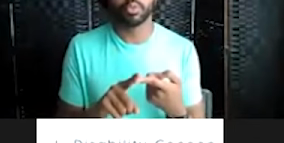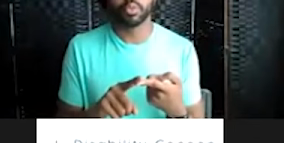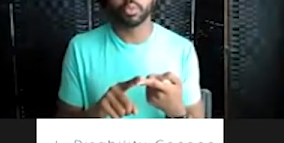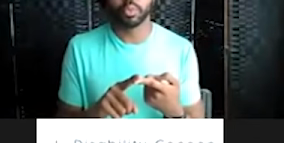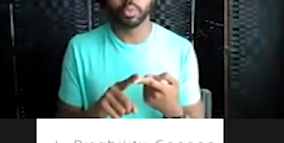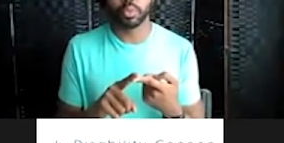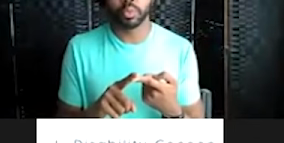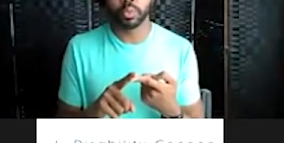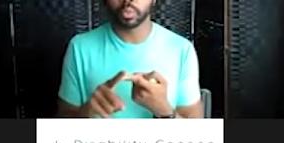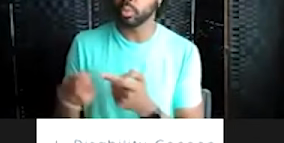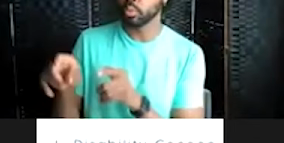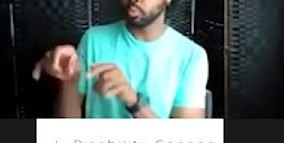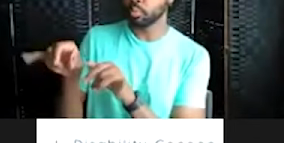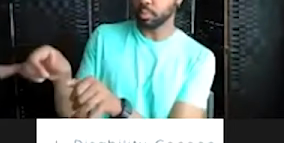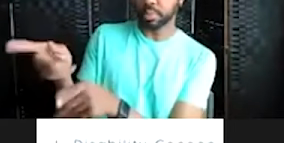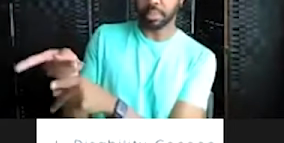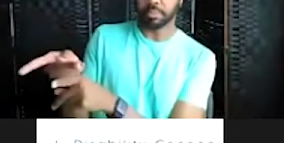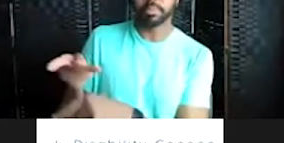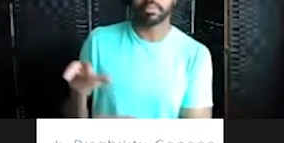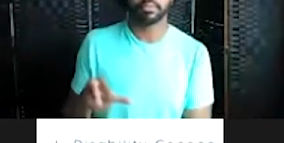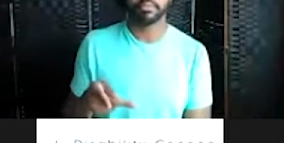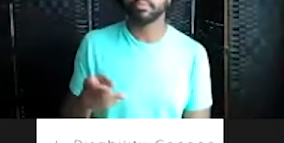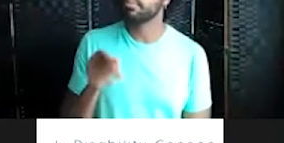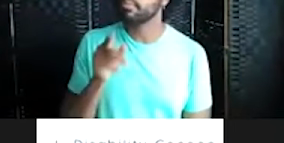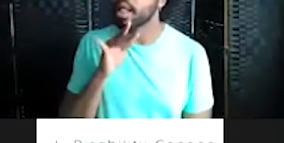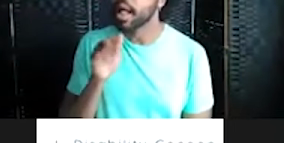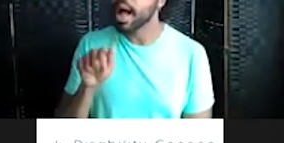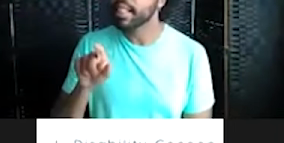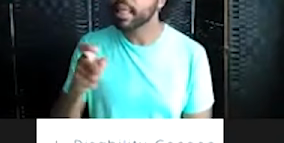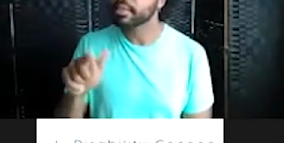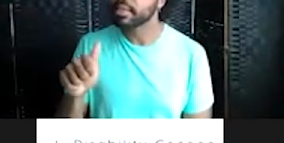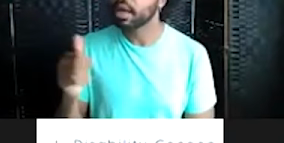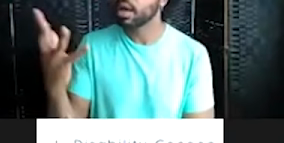So, Alexa, turn Connie's lamp to 50%.